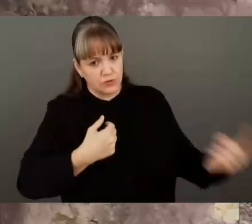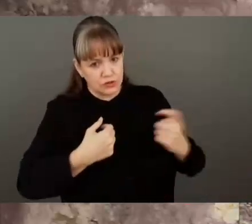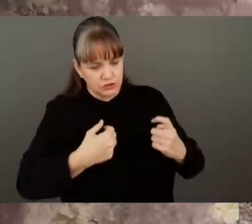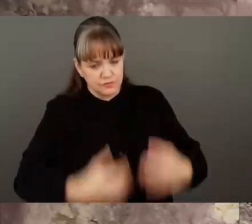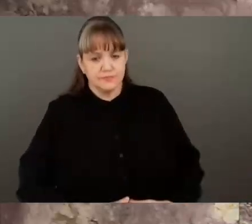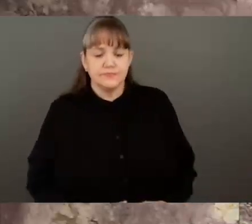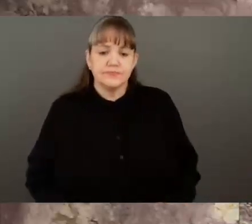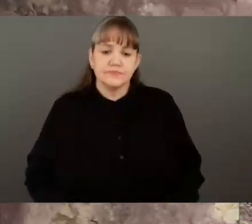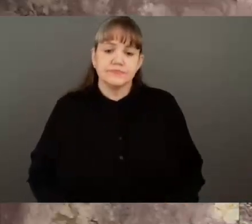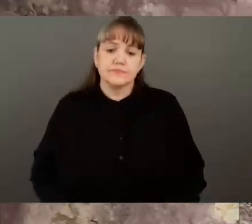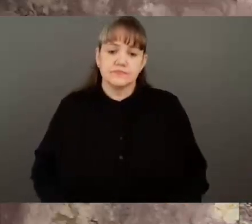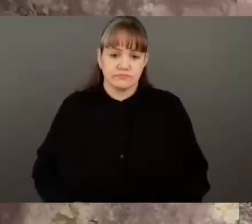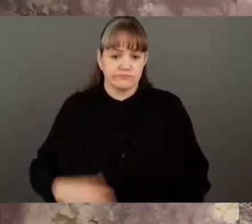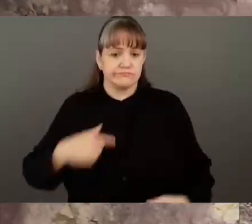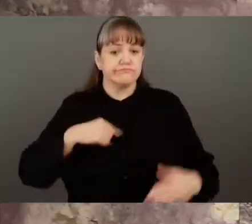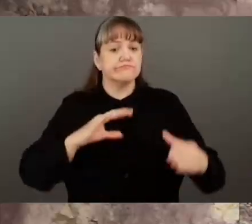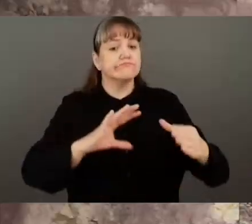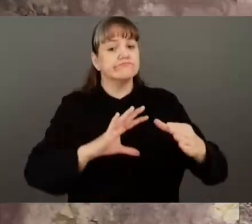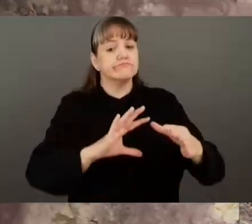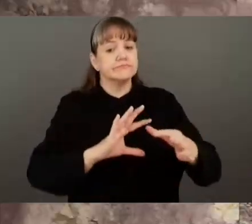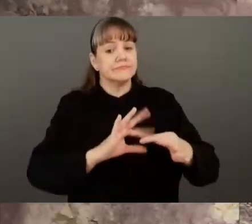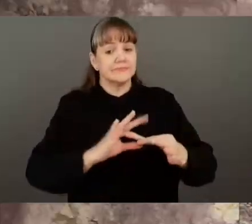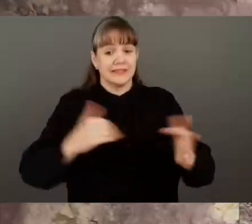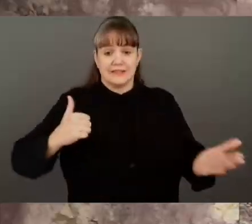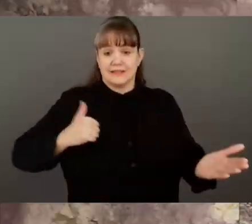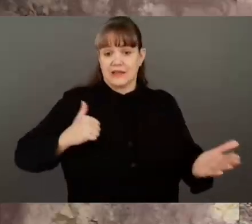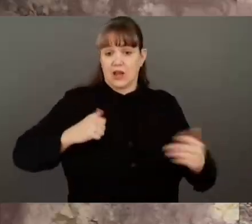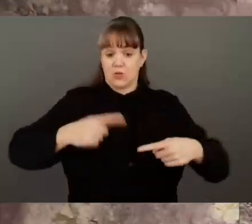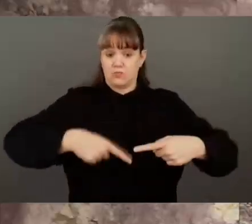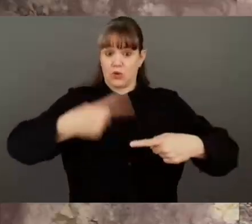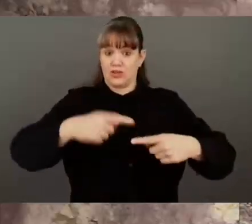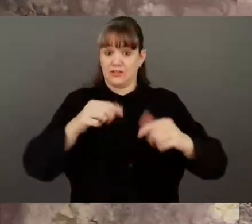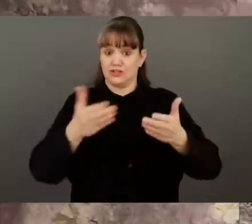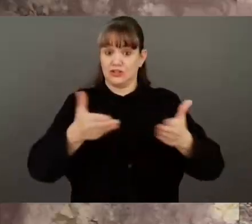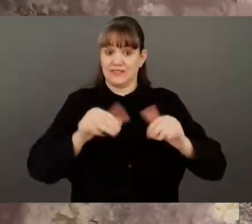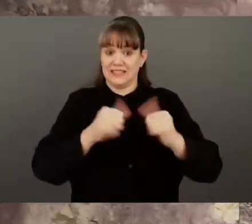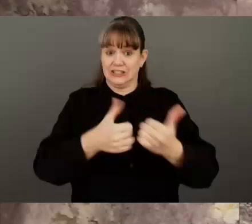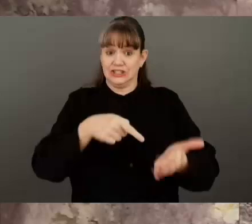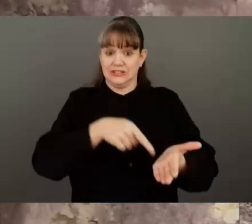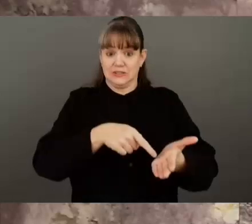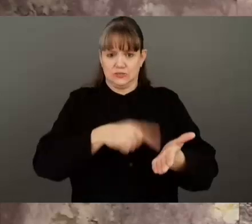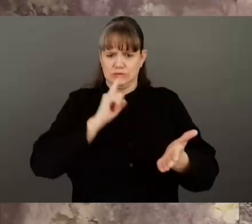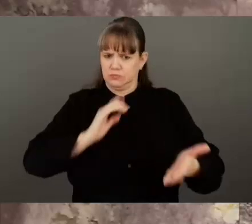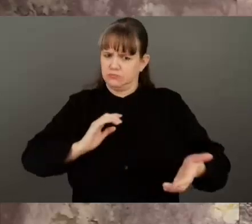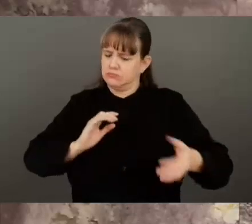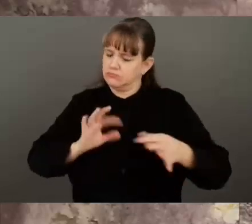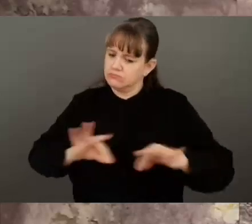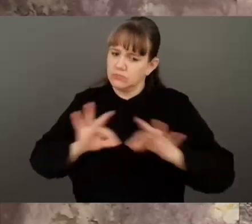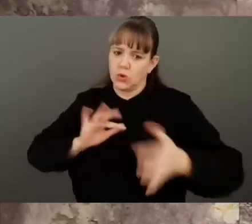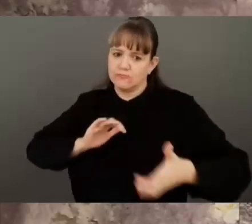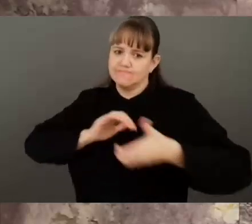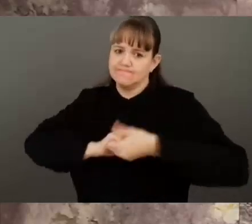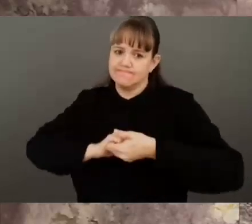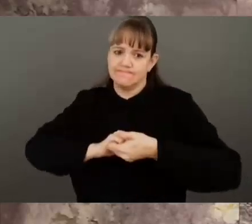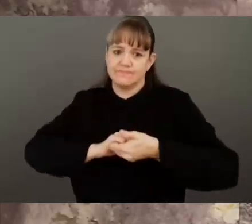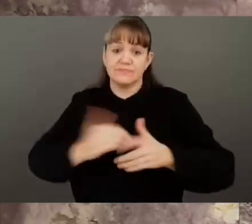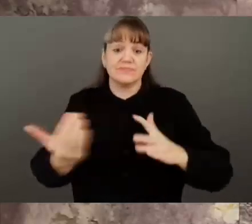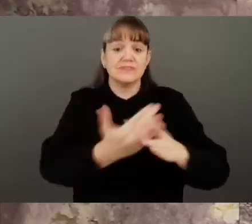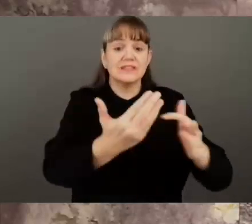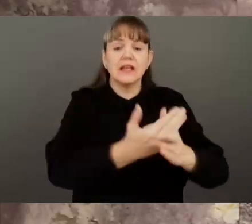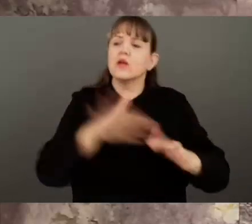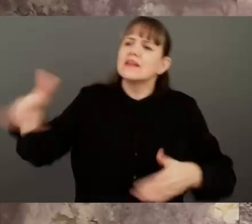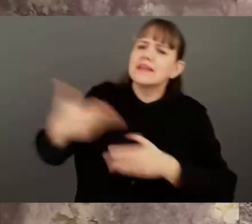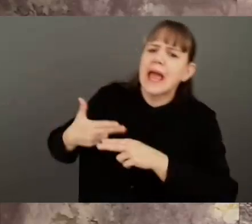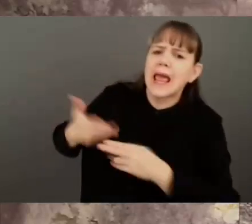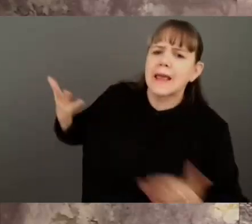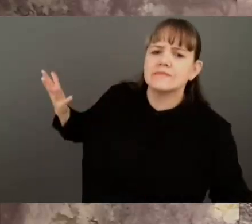Border Service Agencies, which is an integral partner in Members. Excuse me? Members,